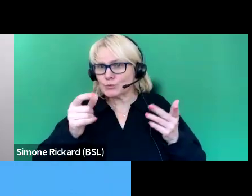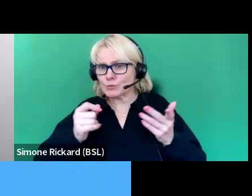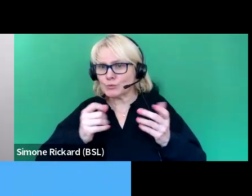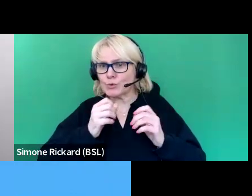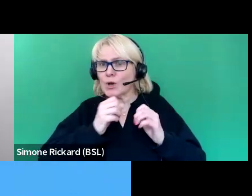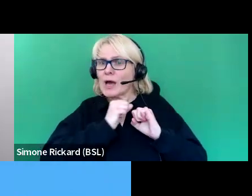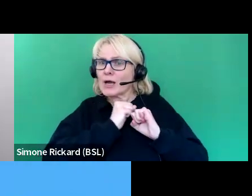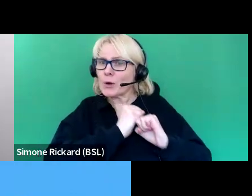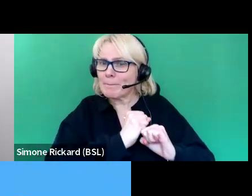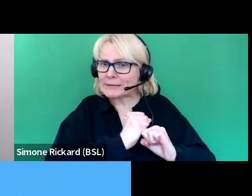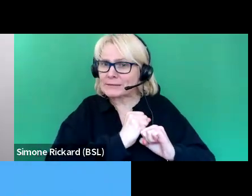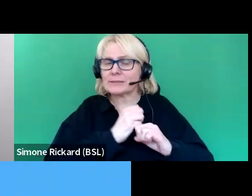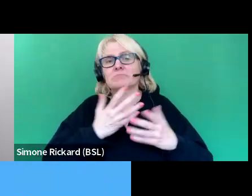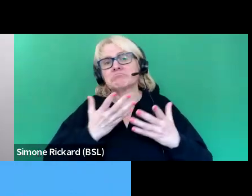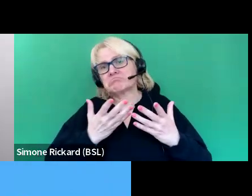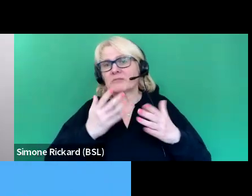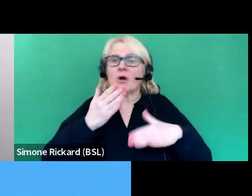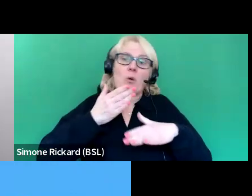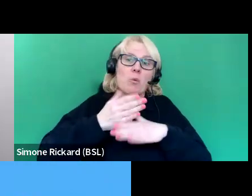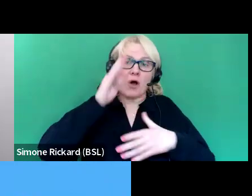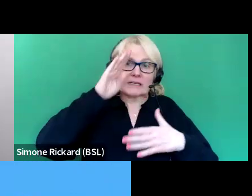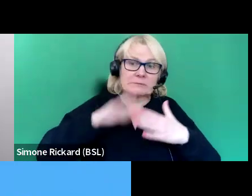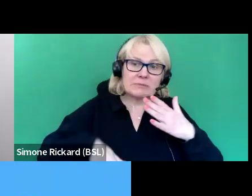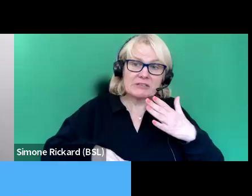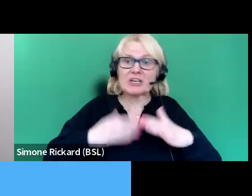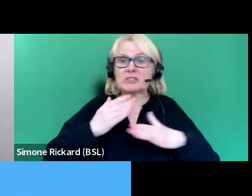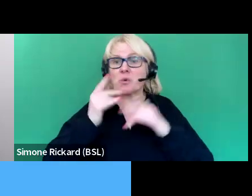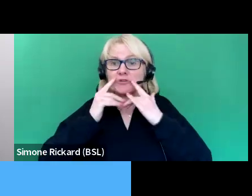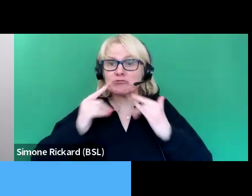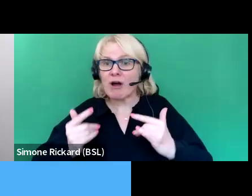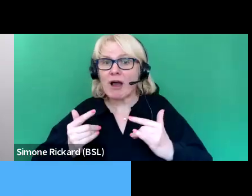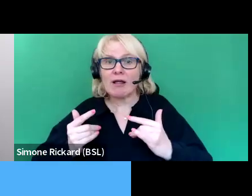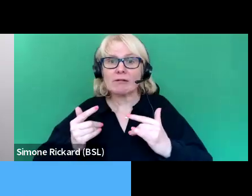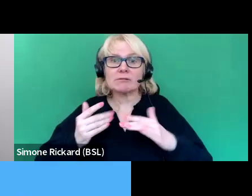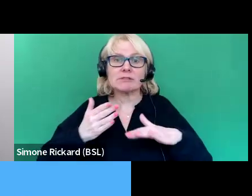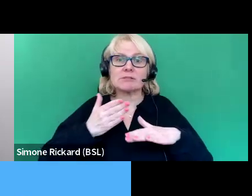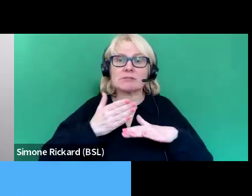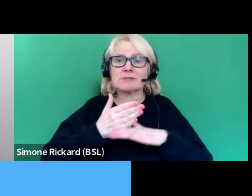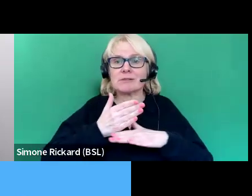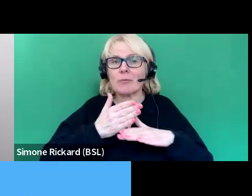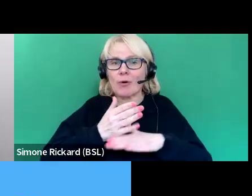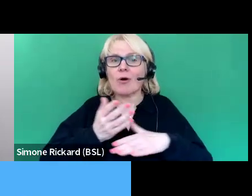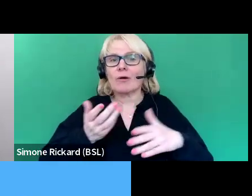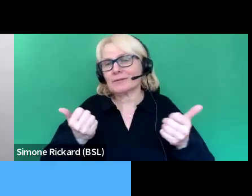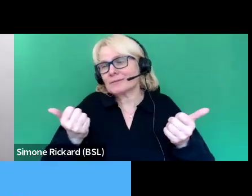work experience, work trials, employment, obviously is the